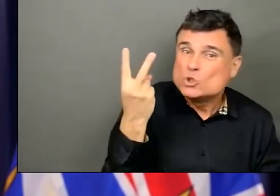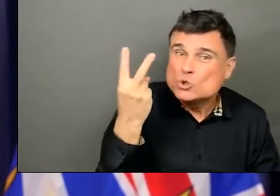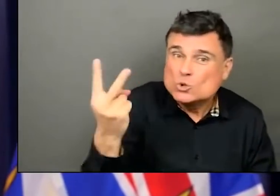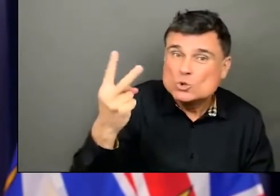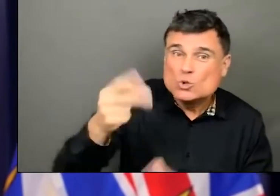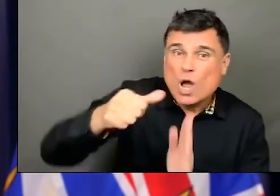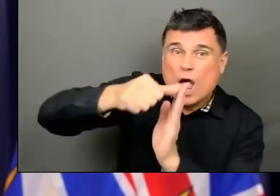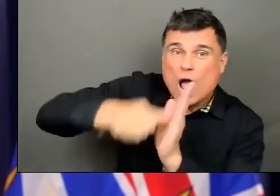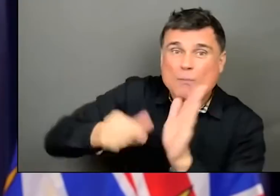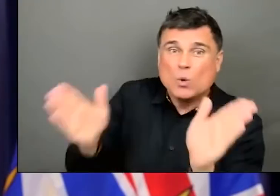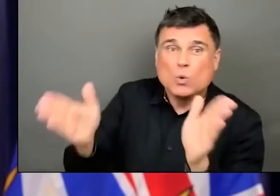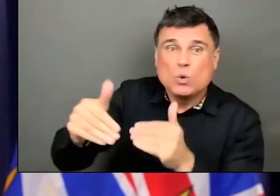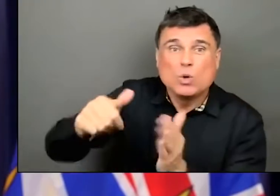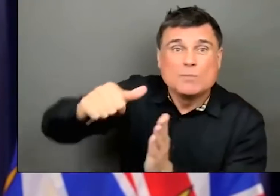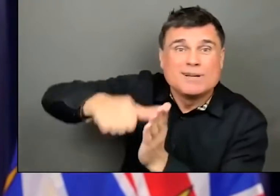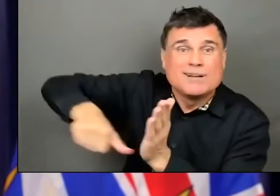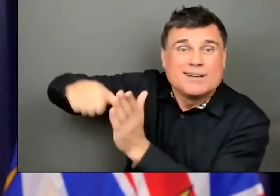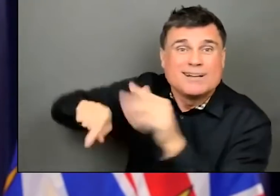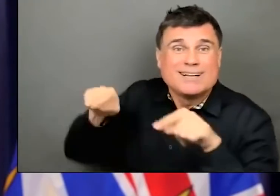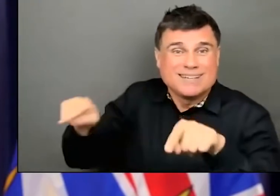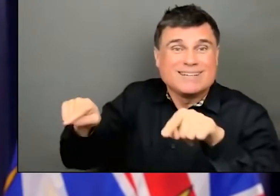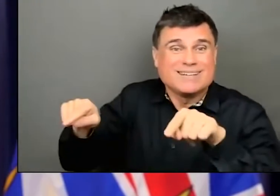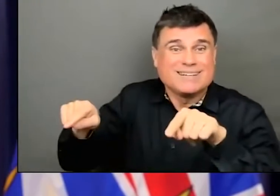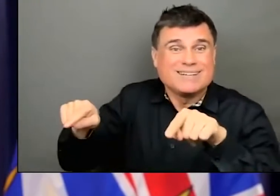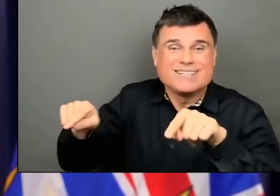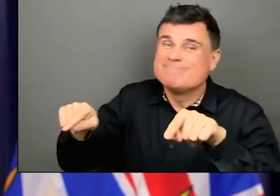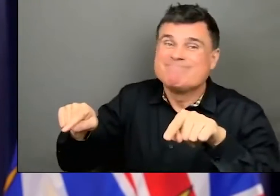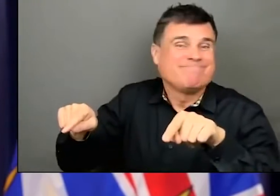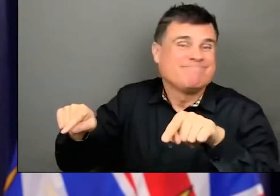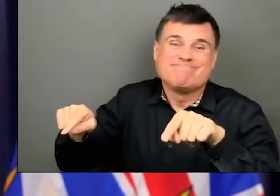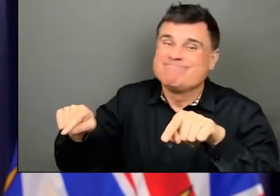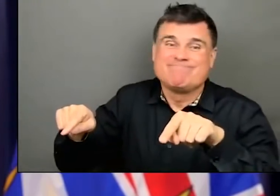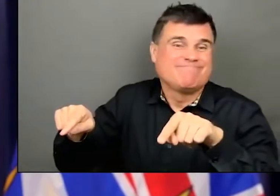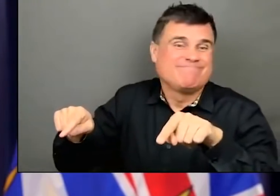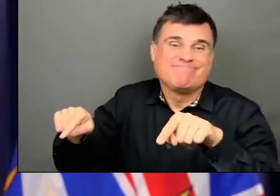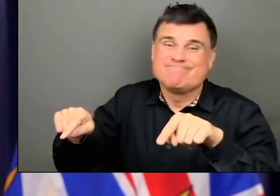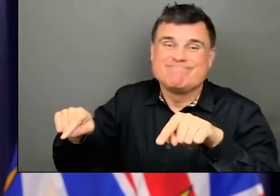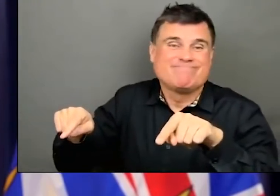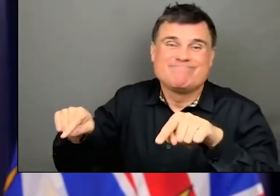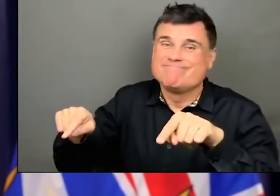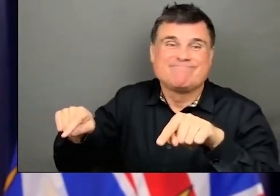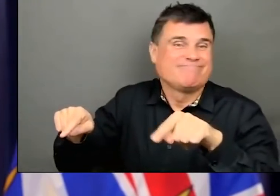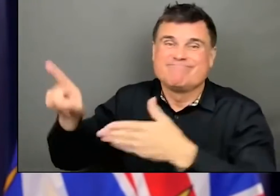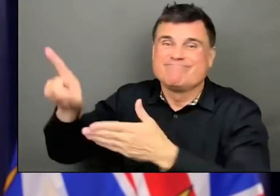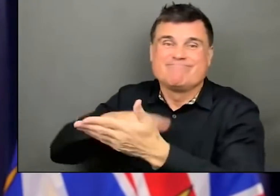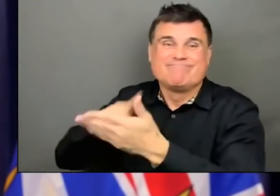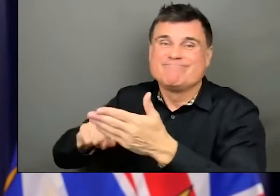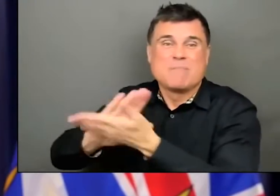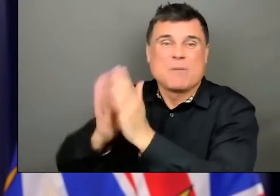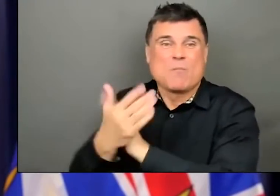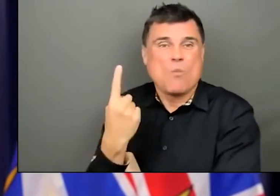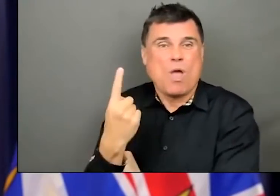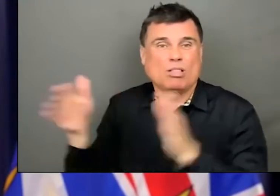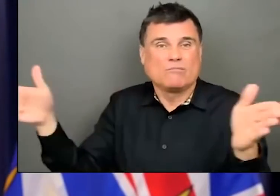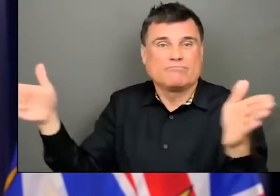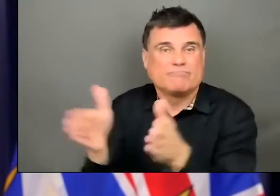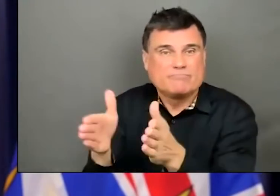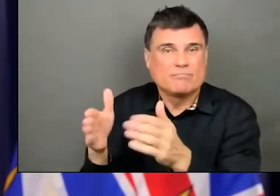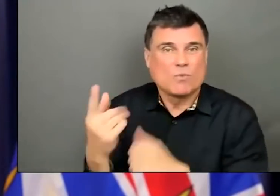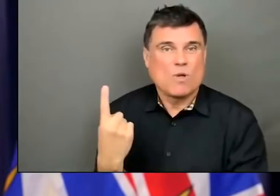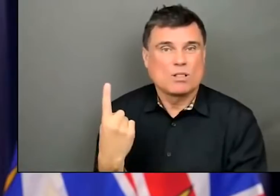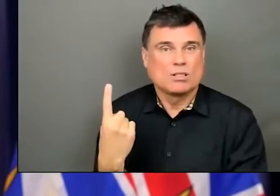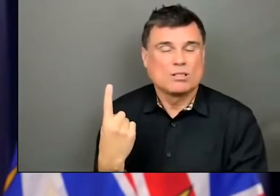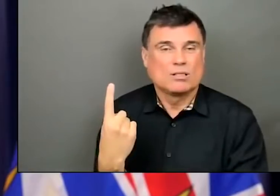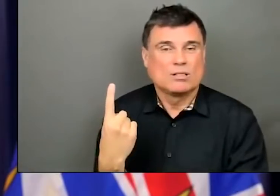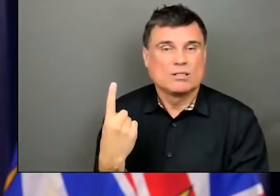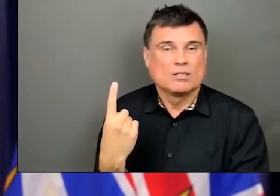to the staffing challenges involved. That will be reduced to 1 next week, and we hope all will be restored in 2 weeks.